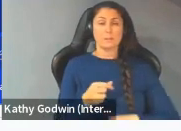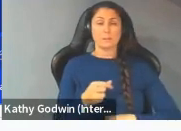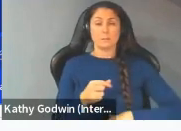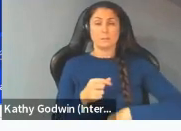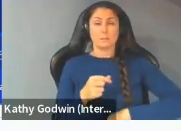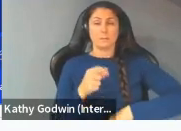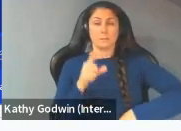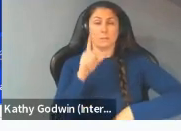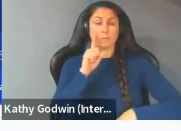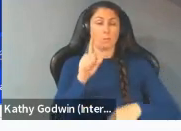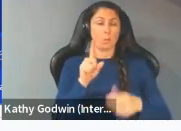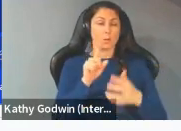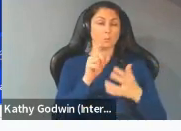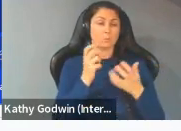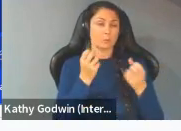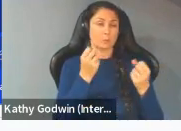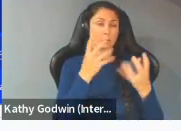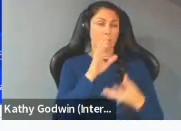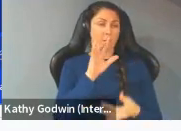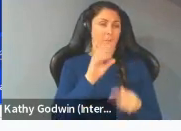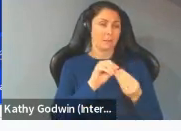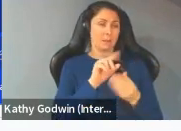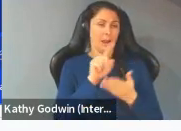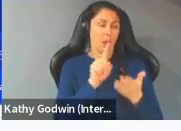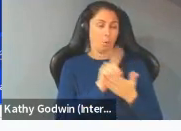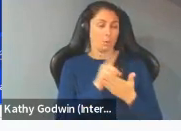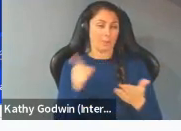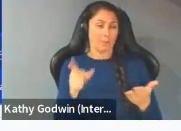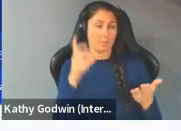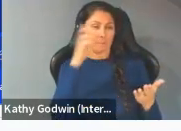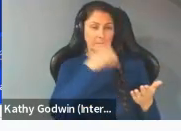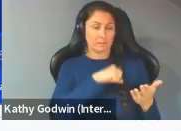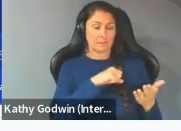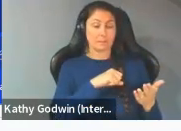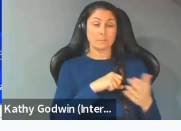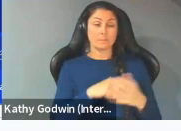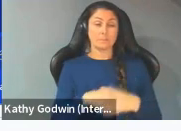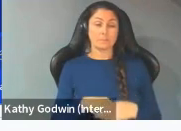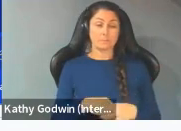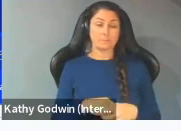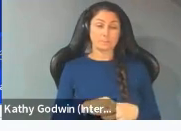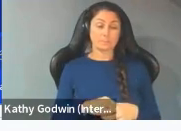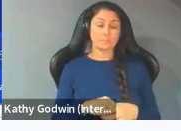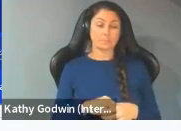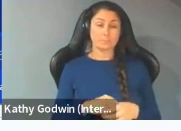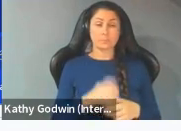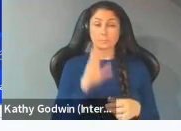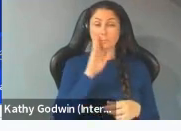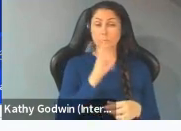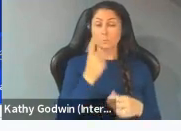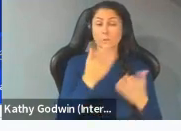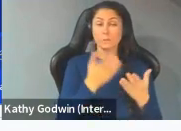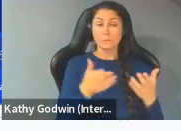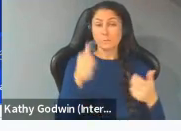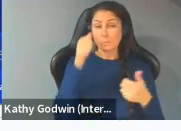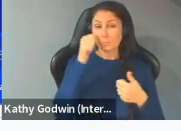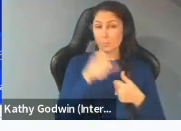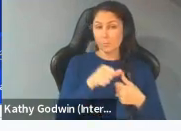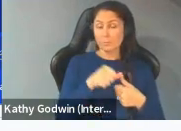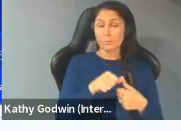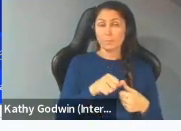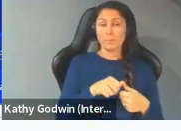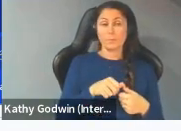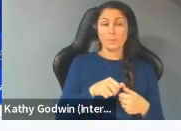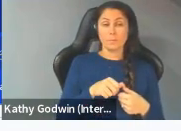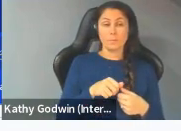for so many hours that they missed. There is going to be one thing to note is that